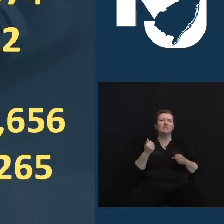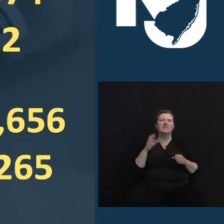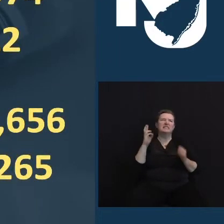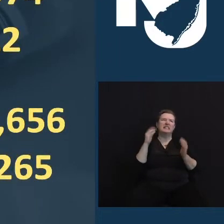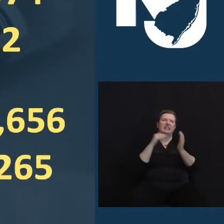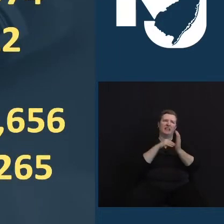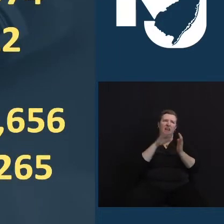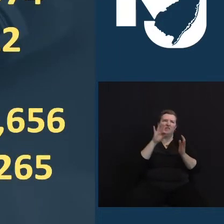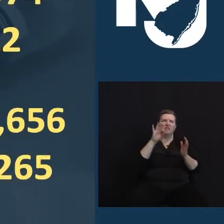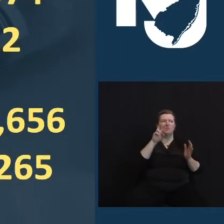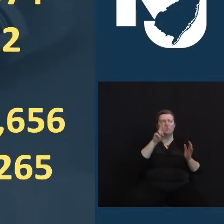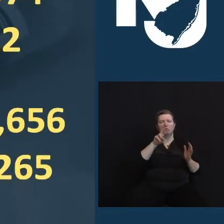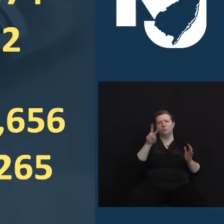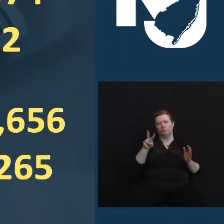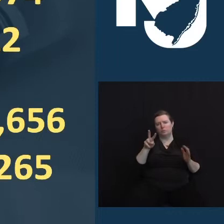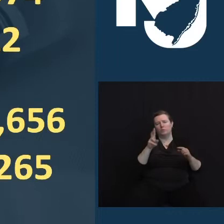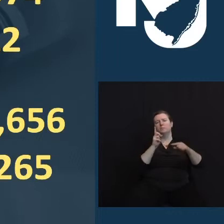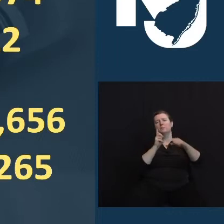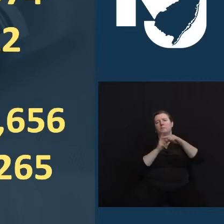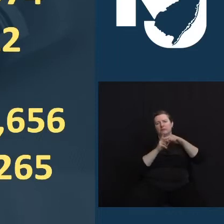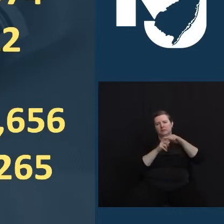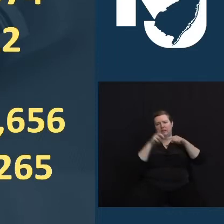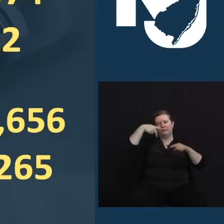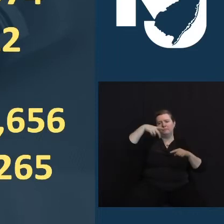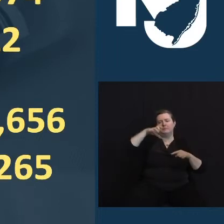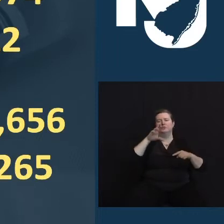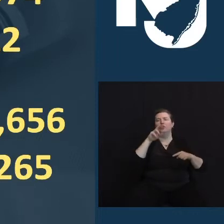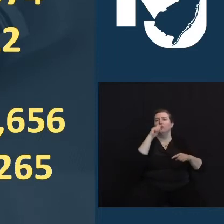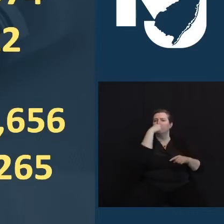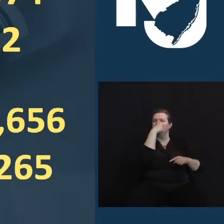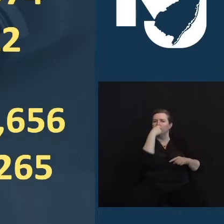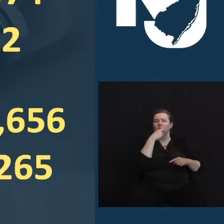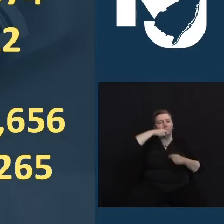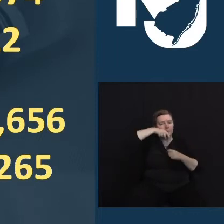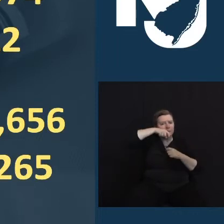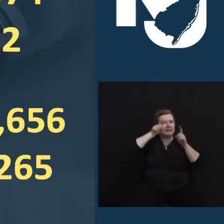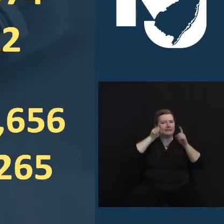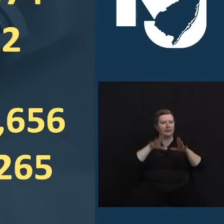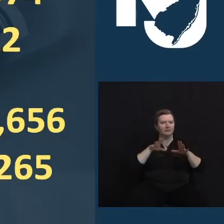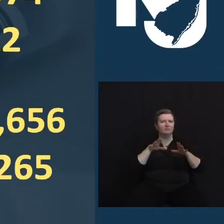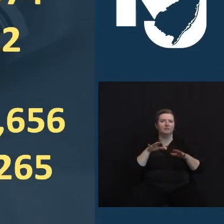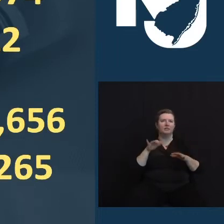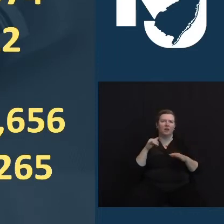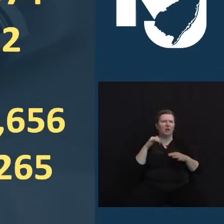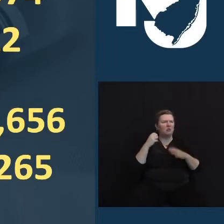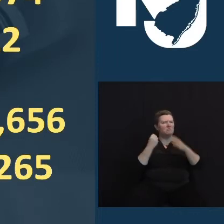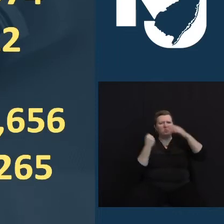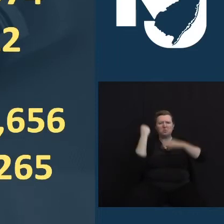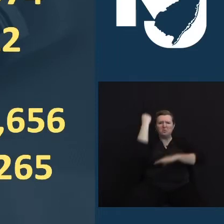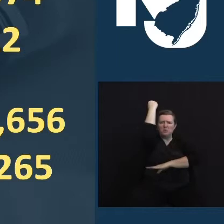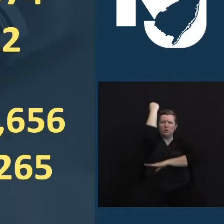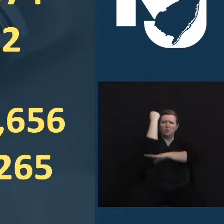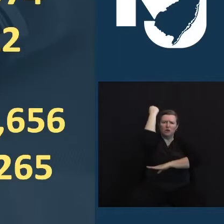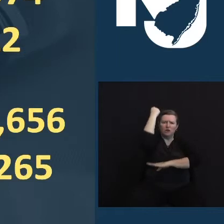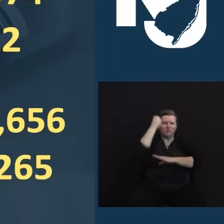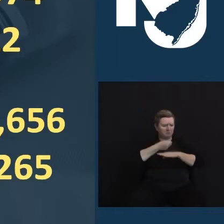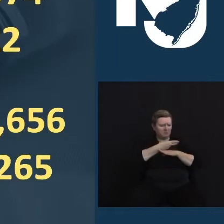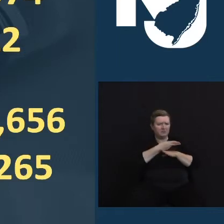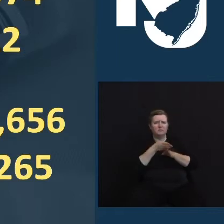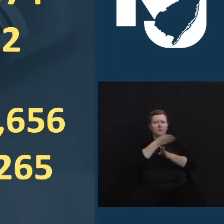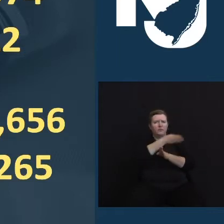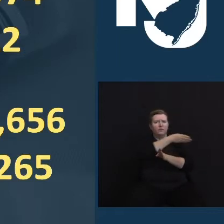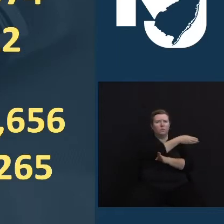6,922 positive PCR tests. I believe that is a single-day record, as well as another